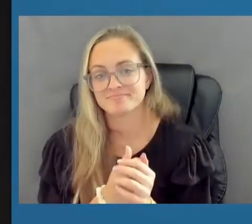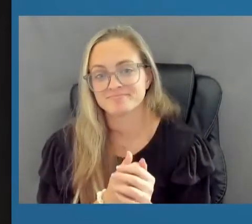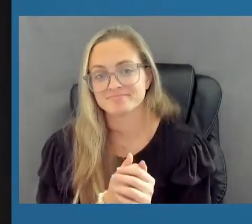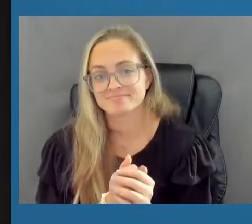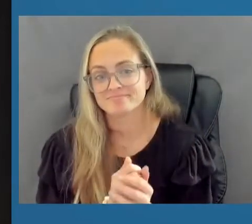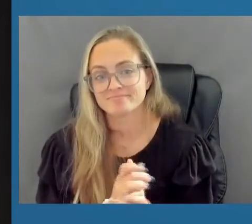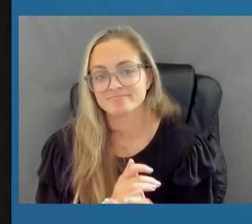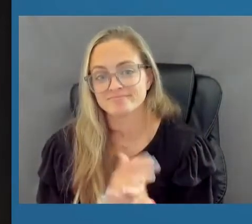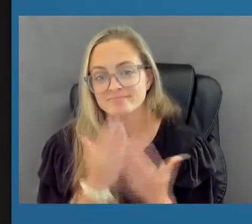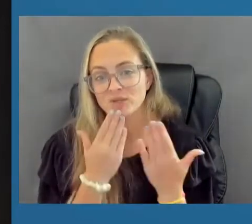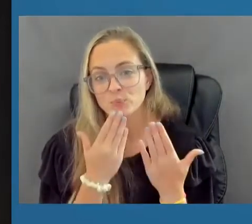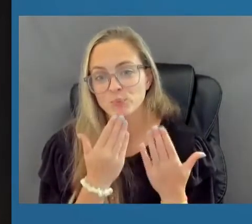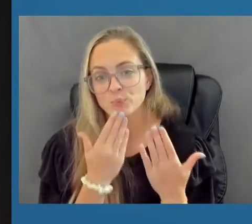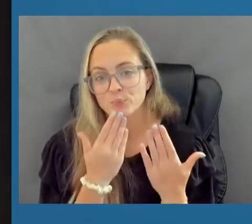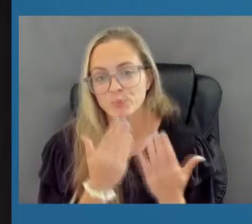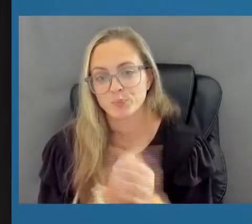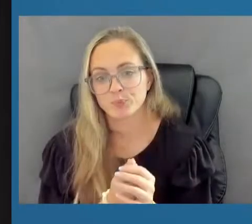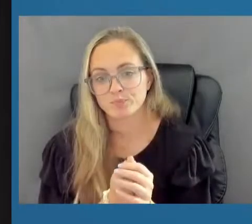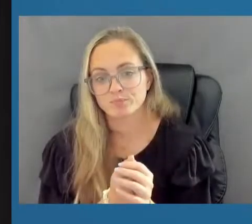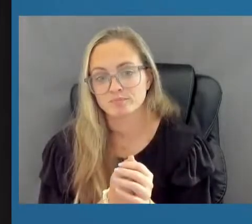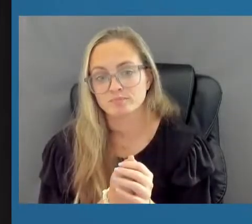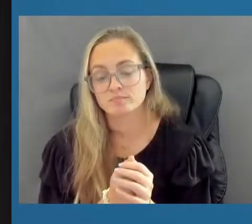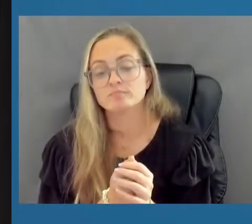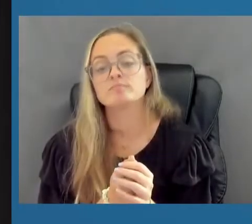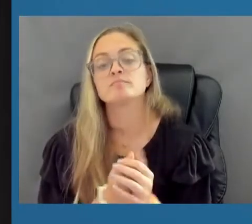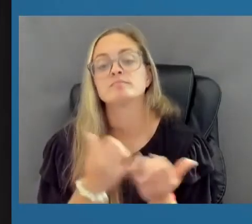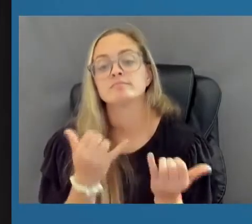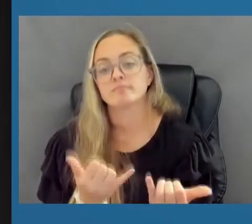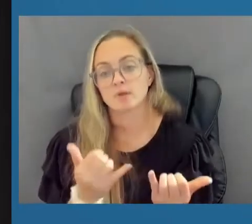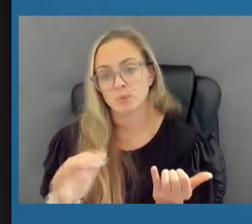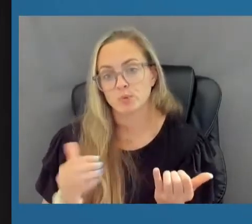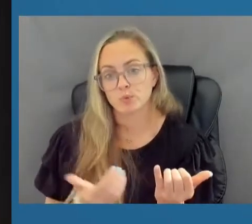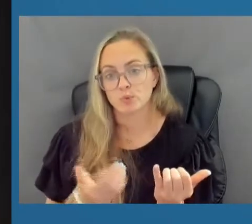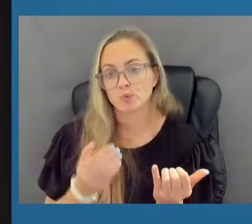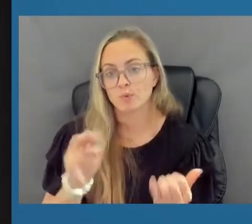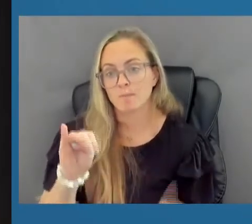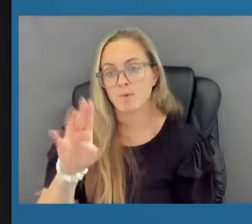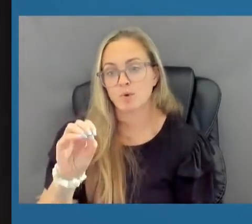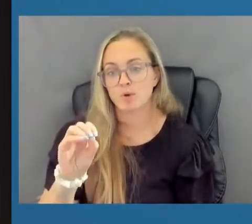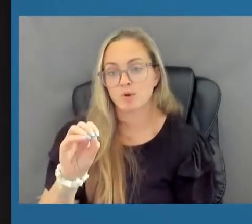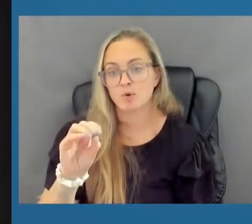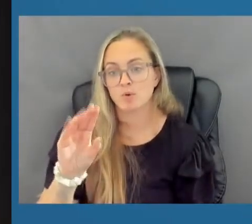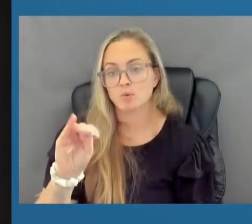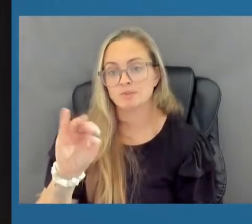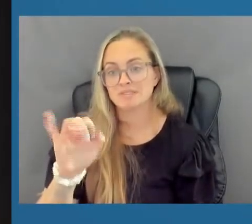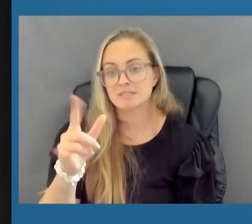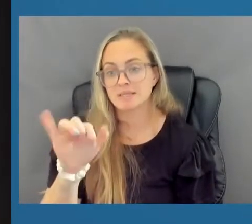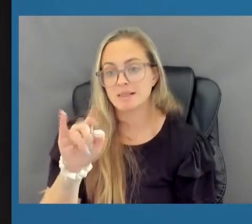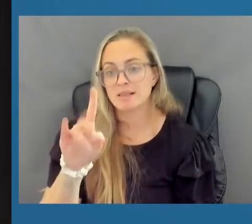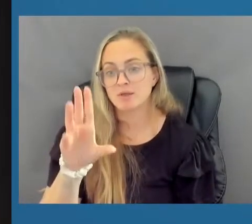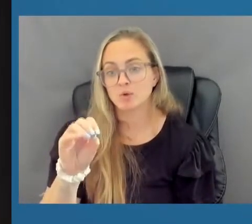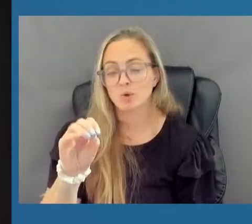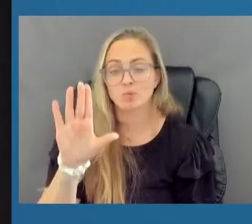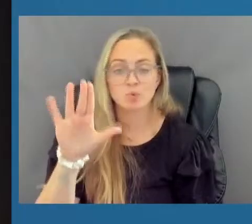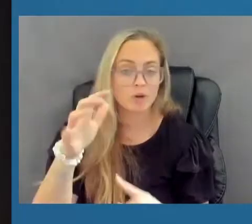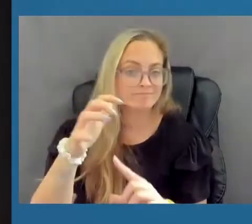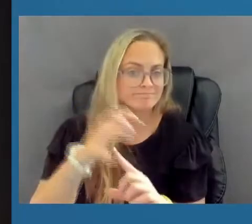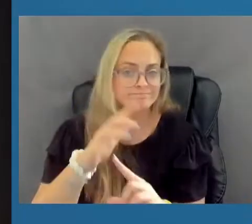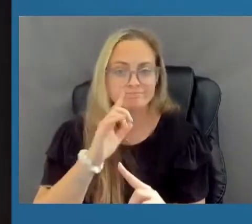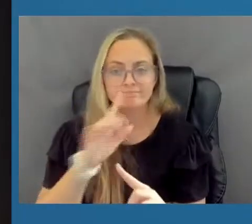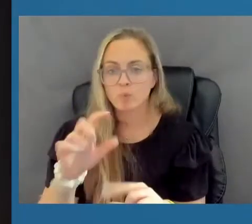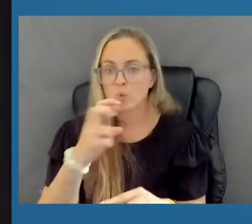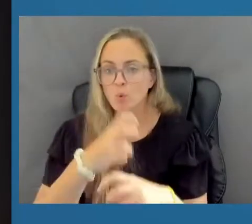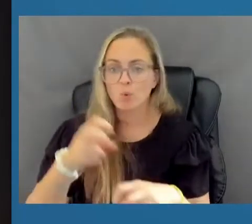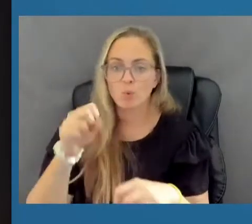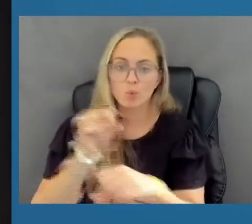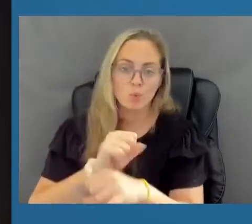Thank you. With that, let me bring up Mario Salento, a great champion for our hardworking members of the